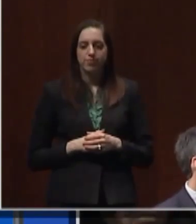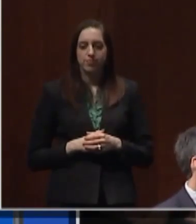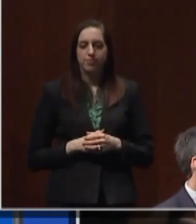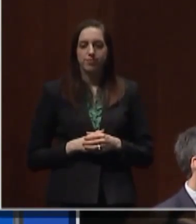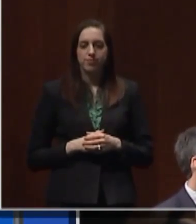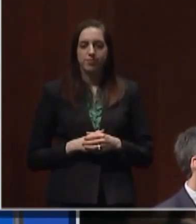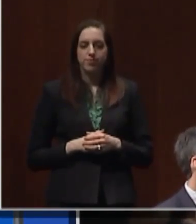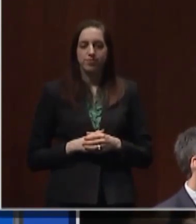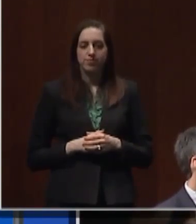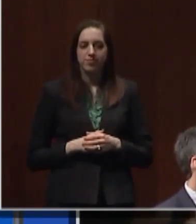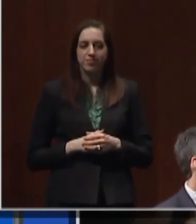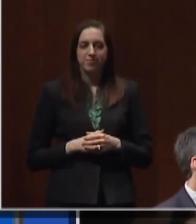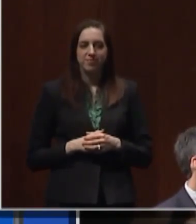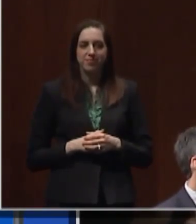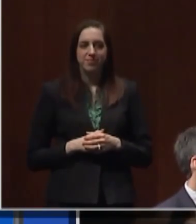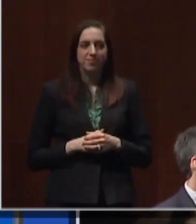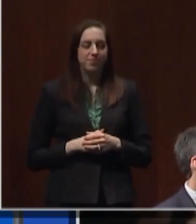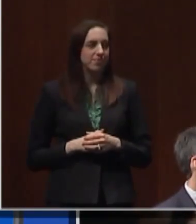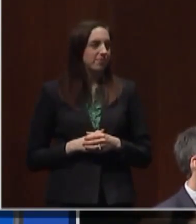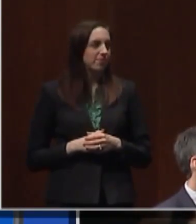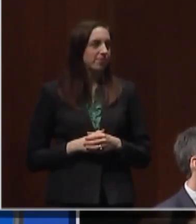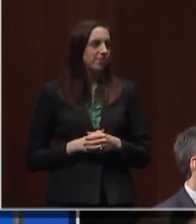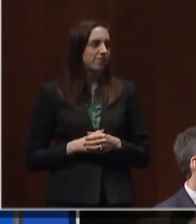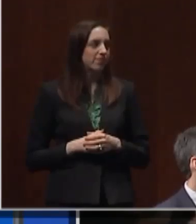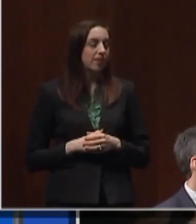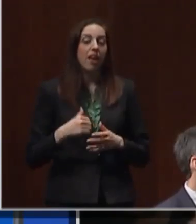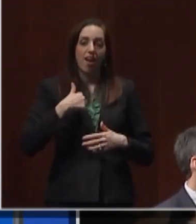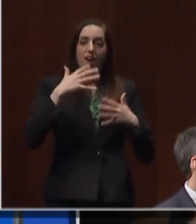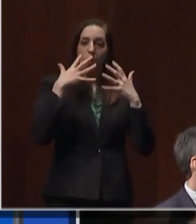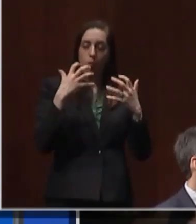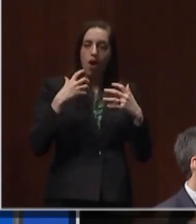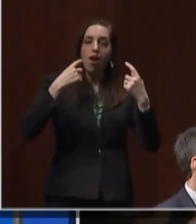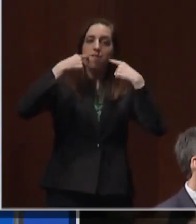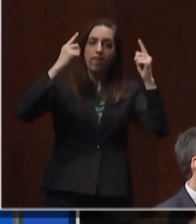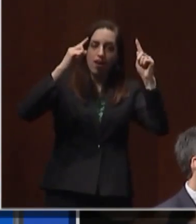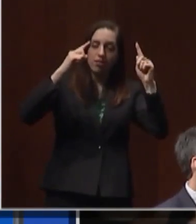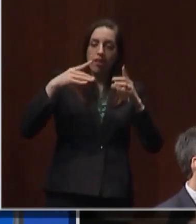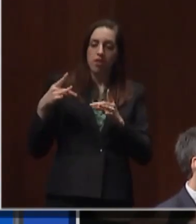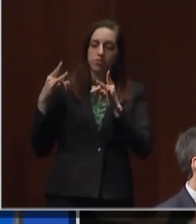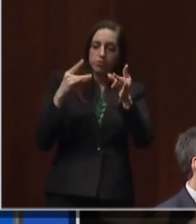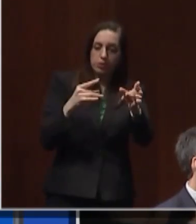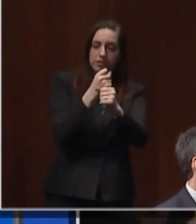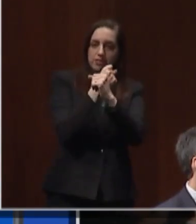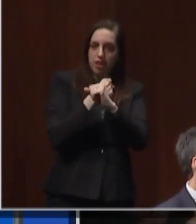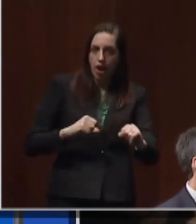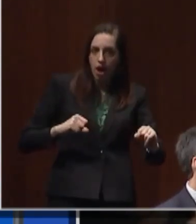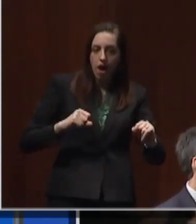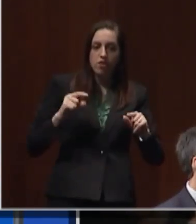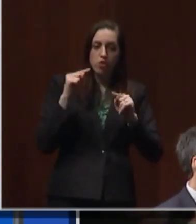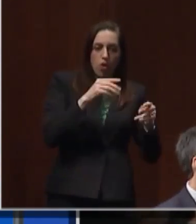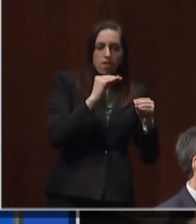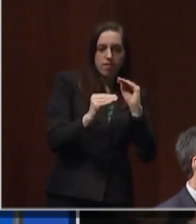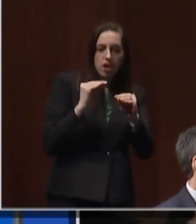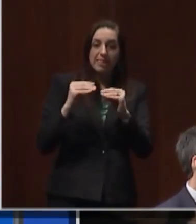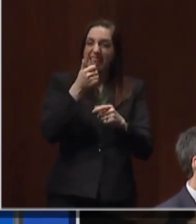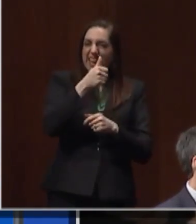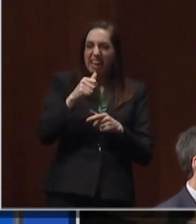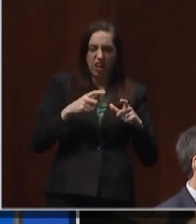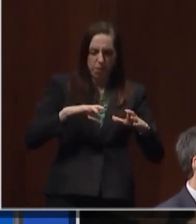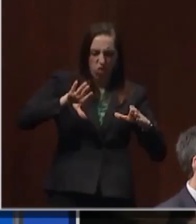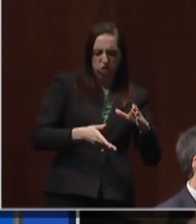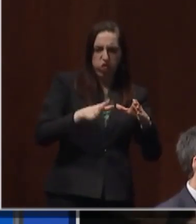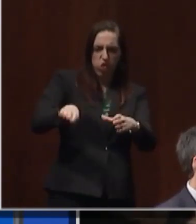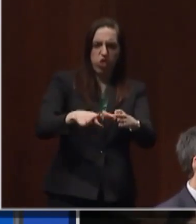Our goal is to effectively, efficiently, and safely repair each reported pothole